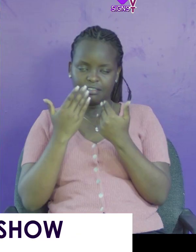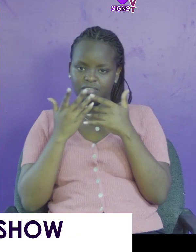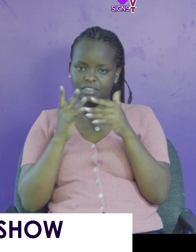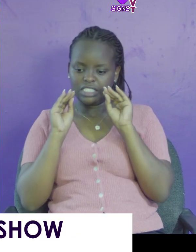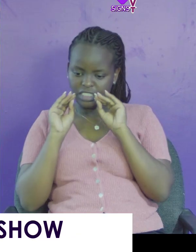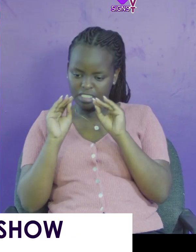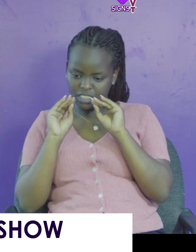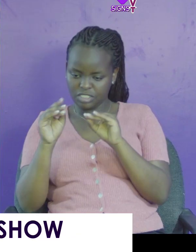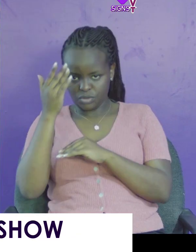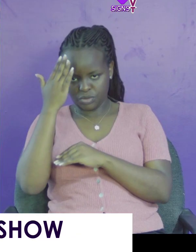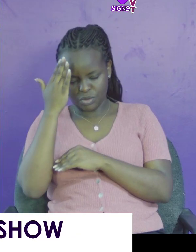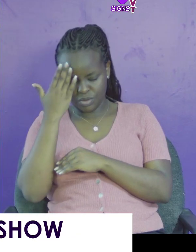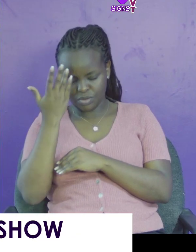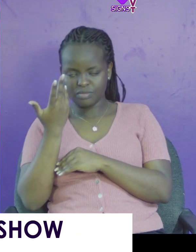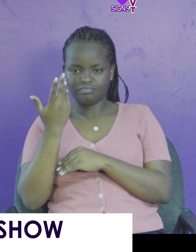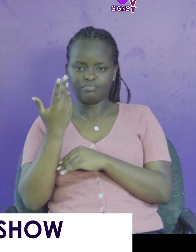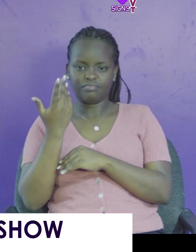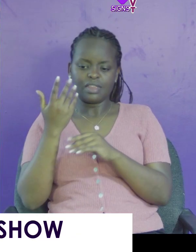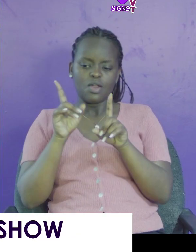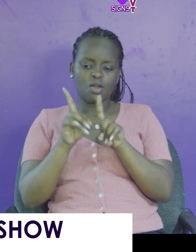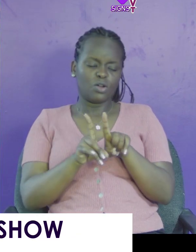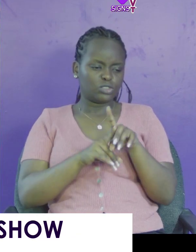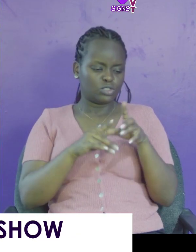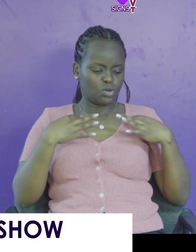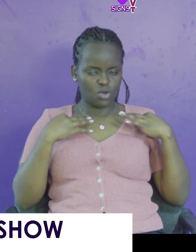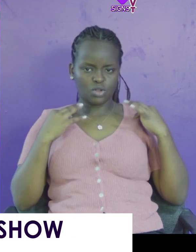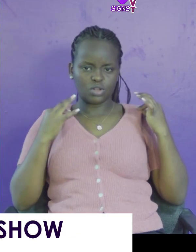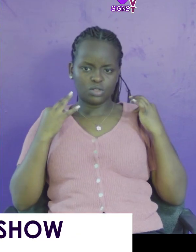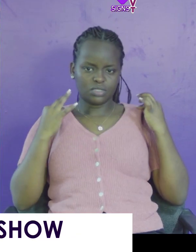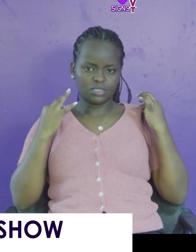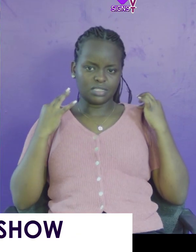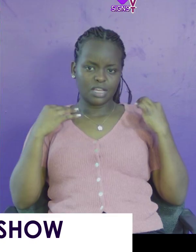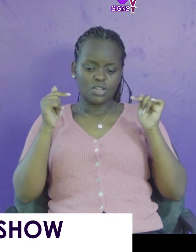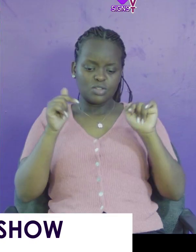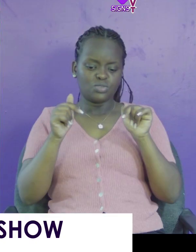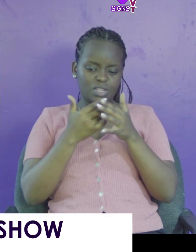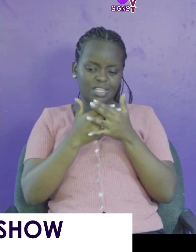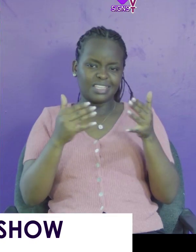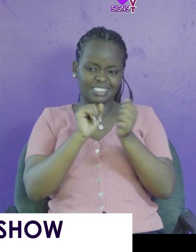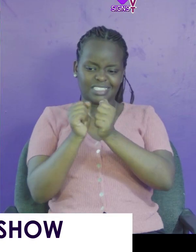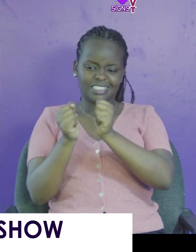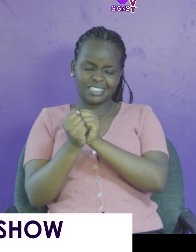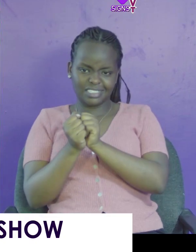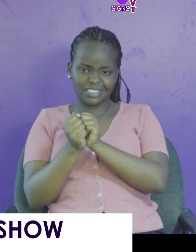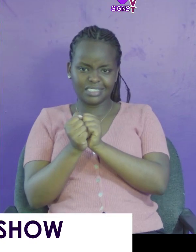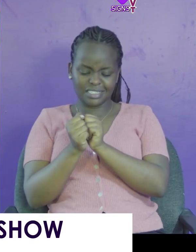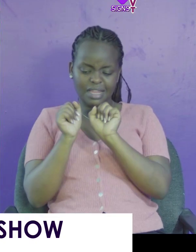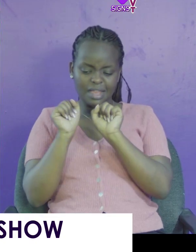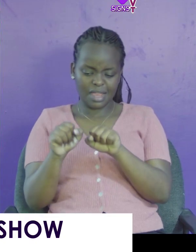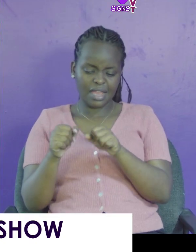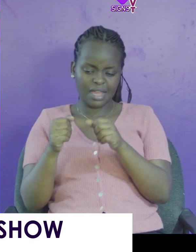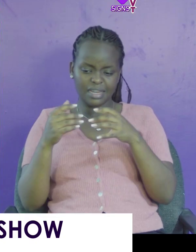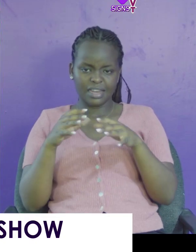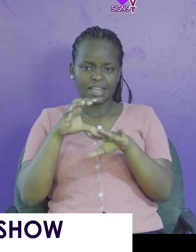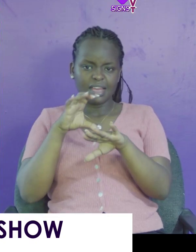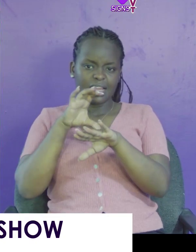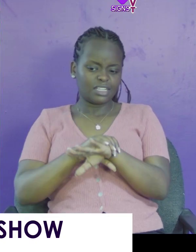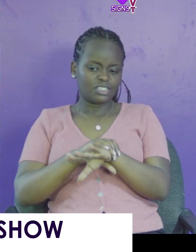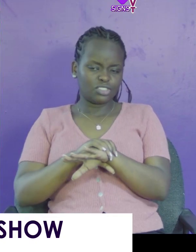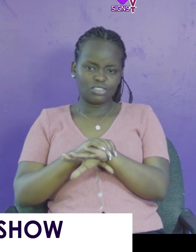know, he will be, first of all, even the clothing. It's only that today things have changed, that you can find a baby girl also putting on a long